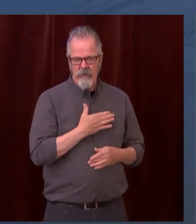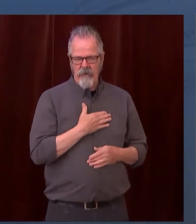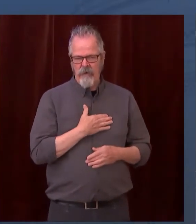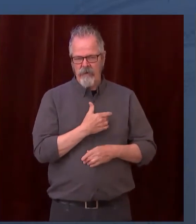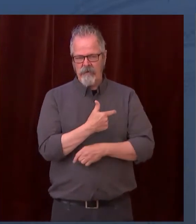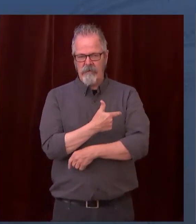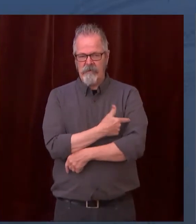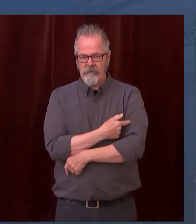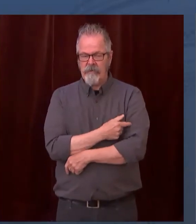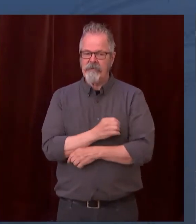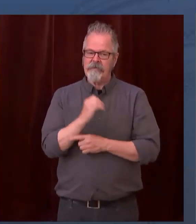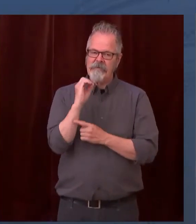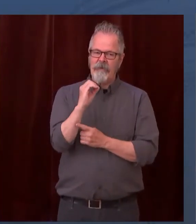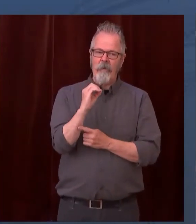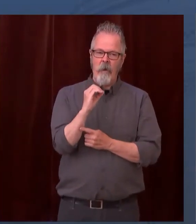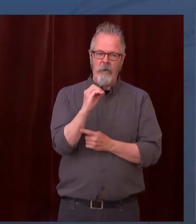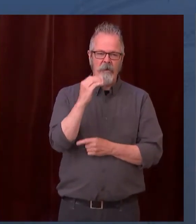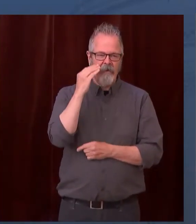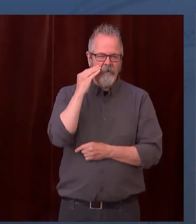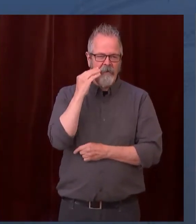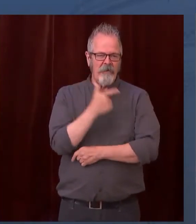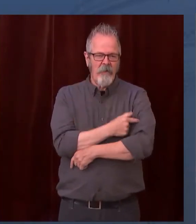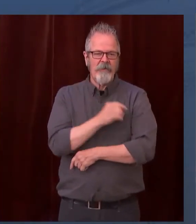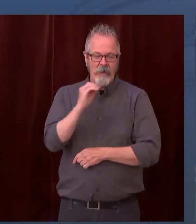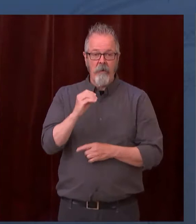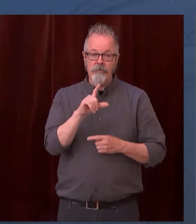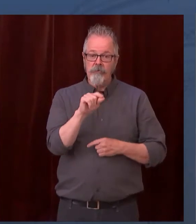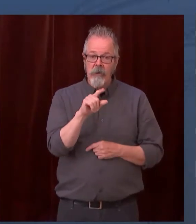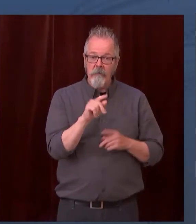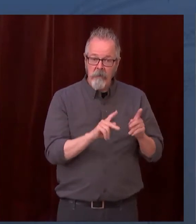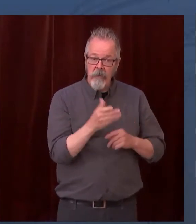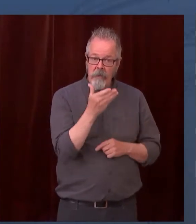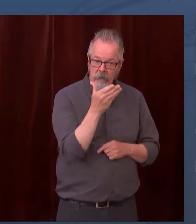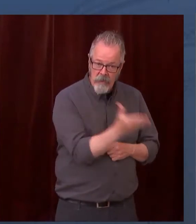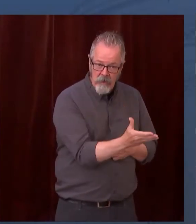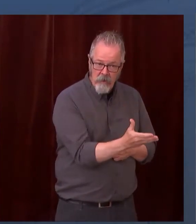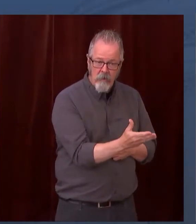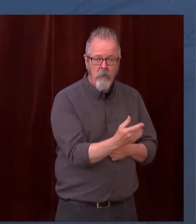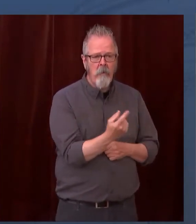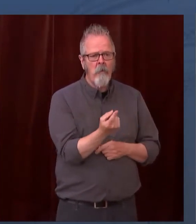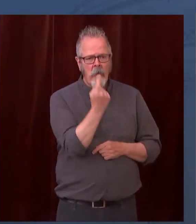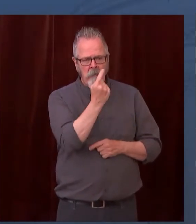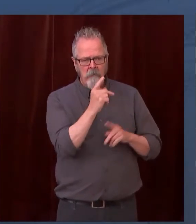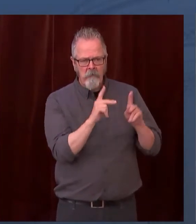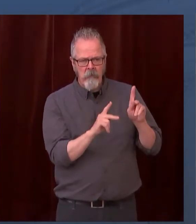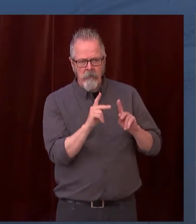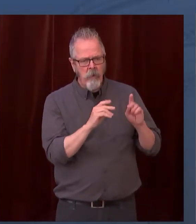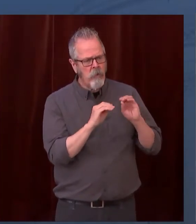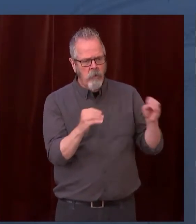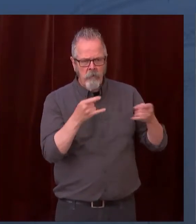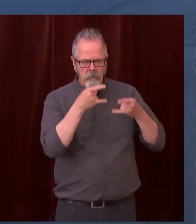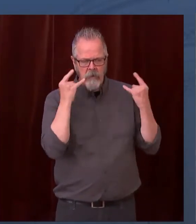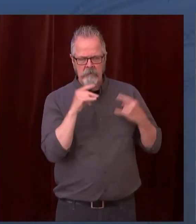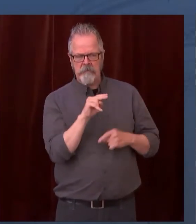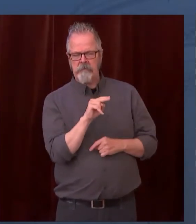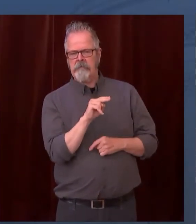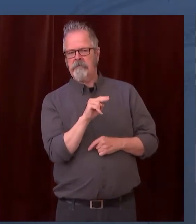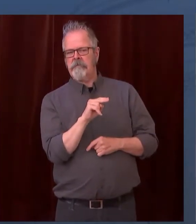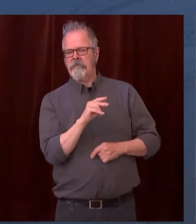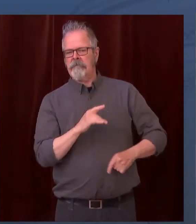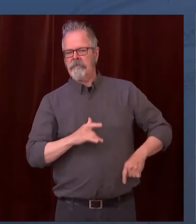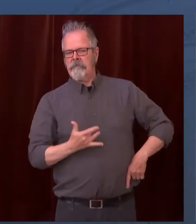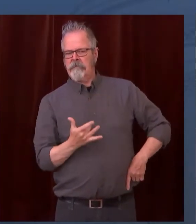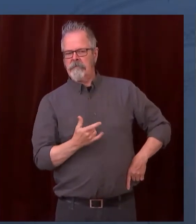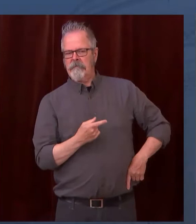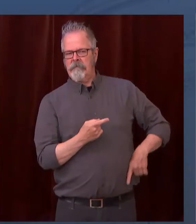shyness because everyone else had masks on and she didn't. She rushed right out of there. So I think our community is willing and ready, and this